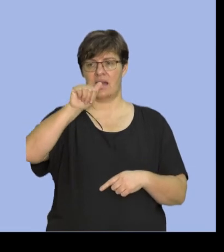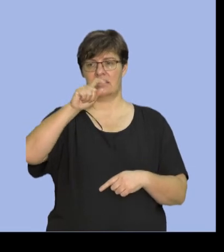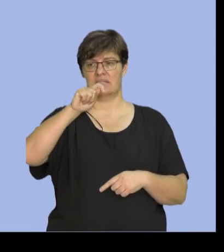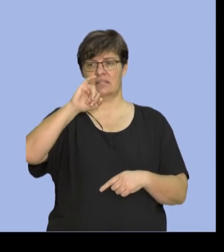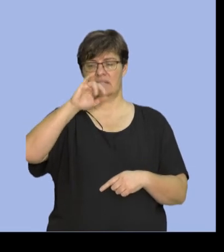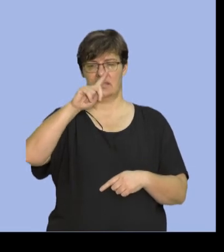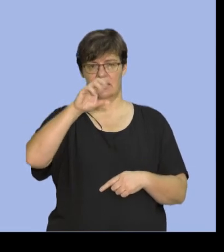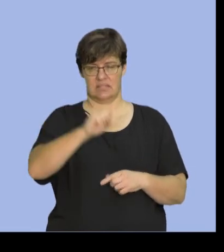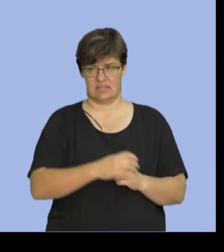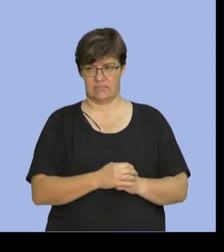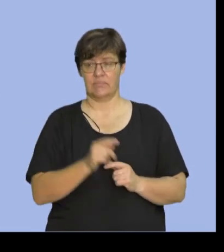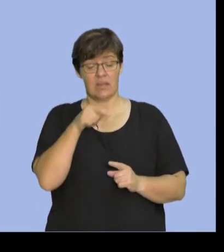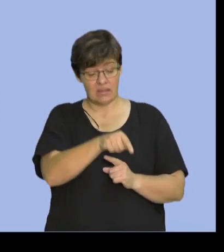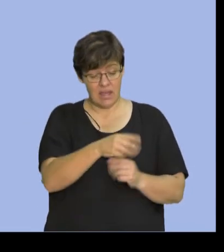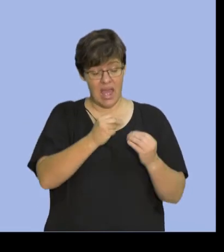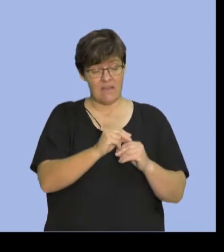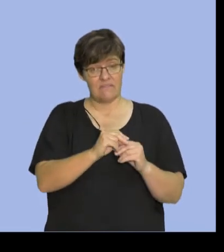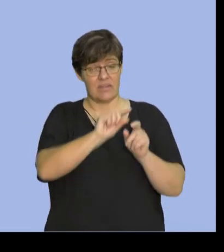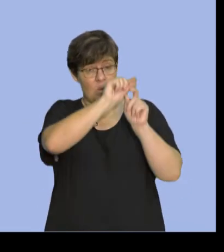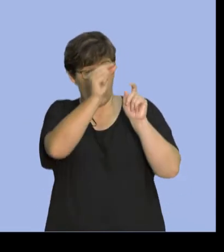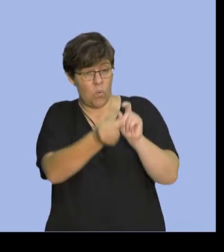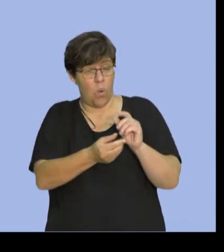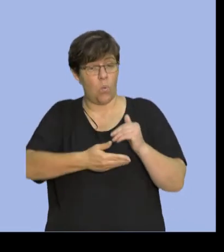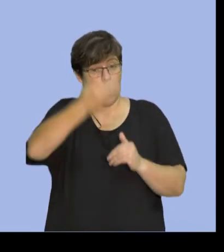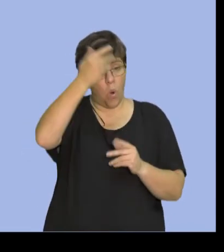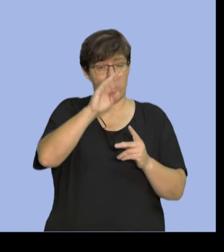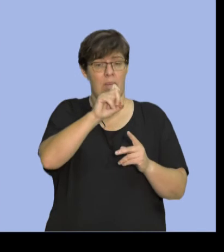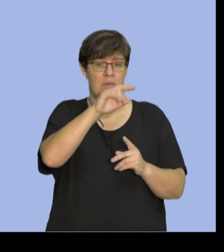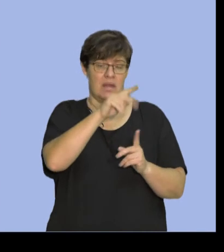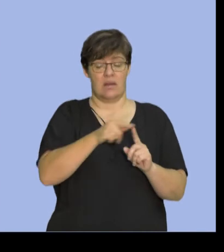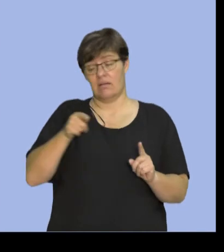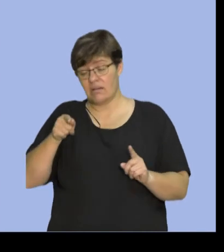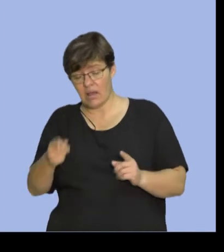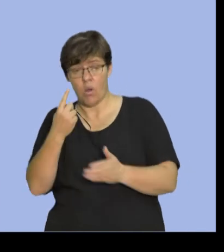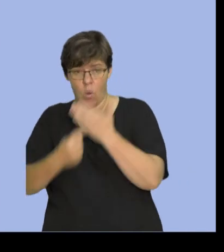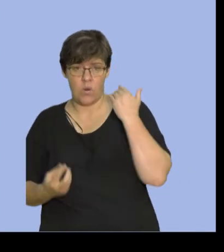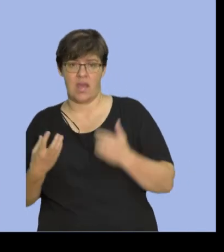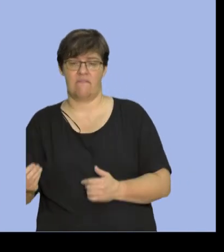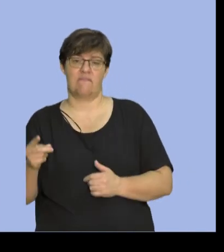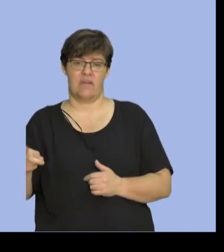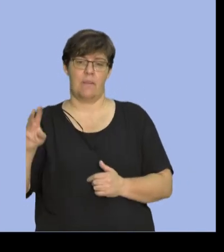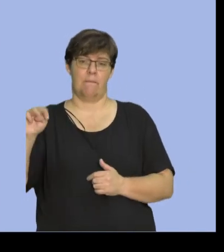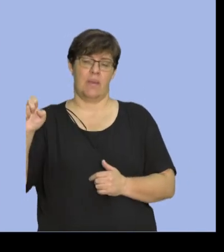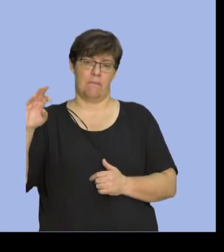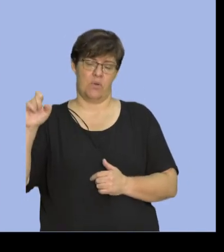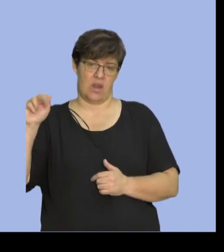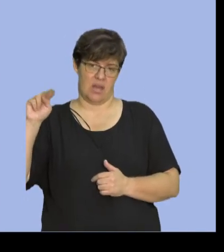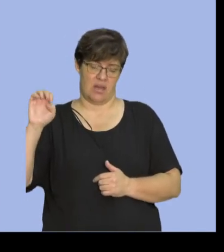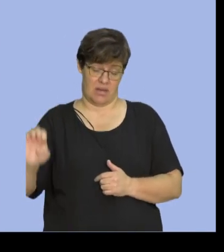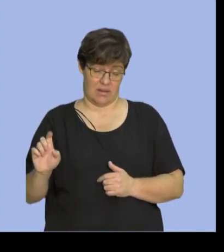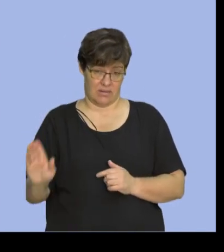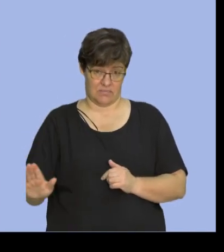is surrounded by a cell wall and a cell membrane, whereas an animal cell has only a cell membrane surrounding